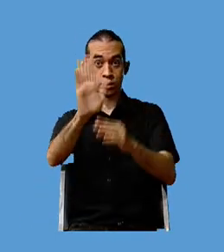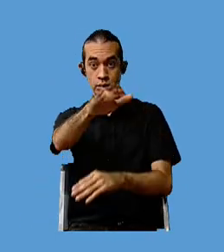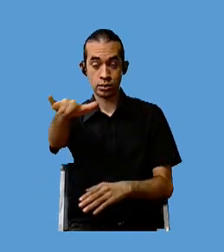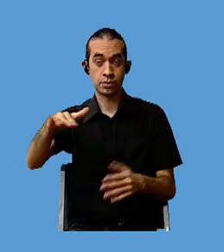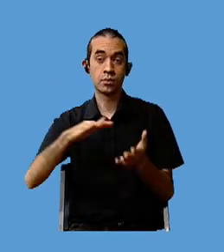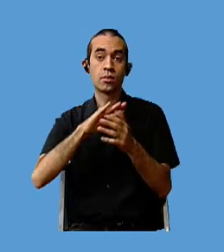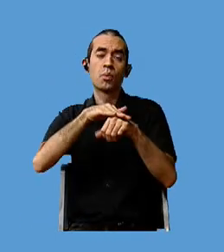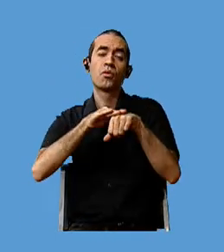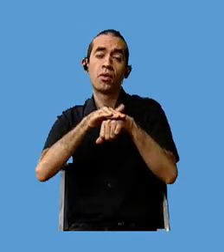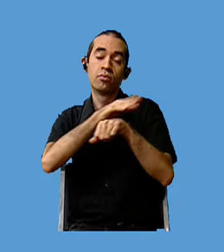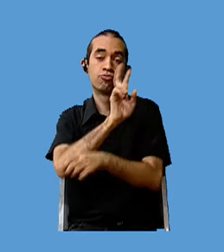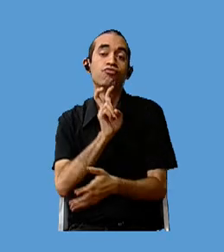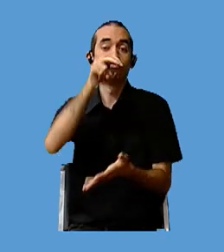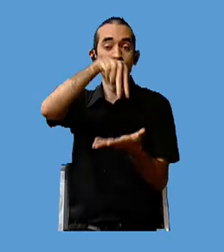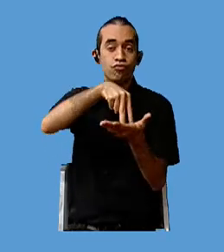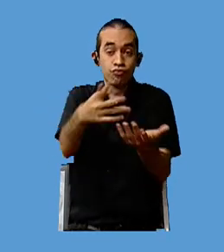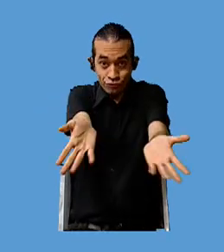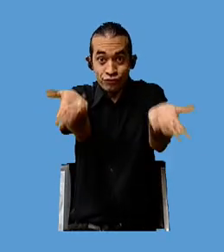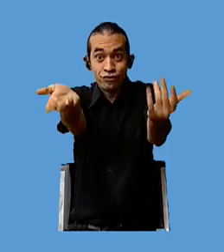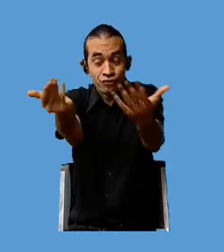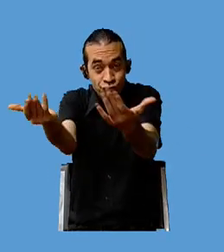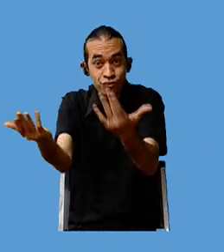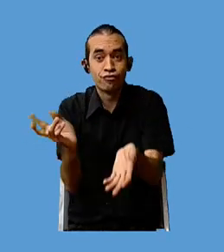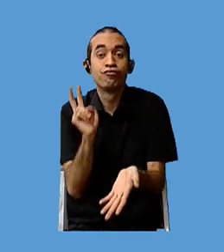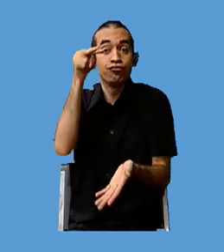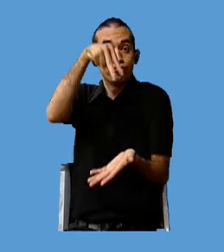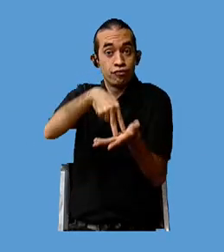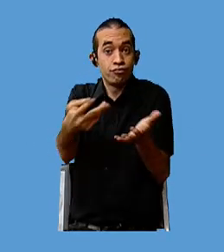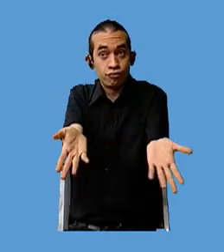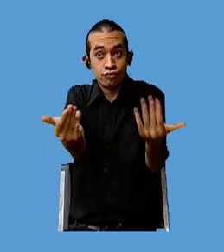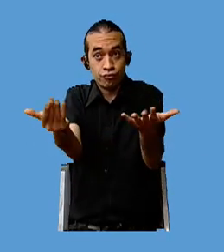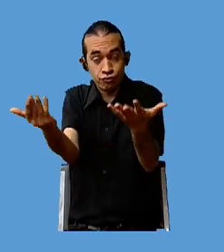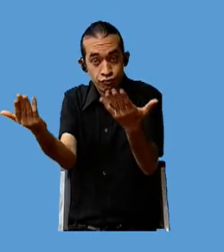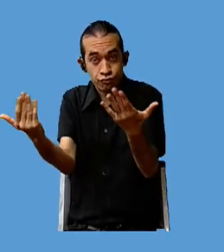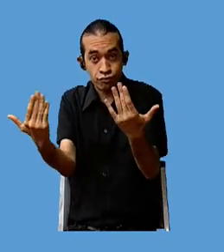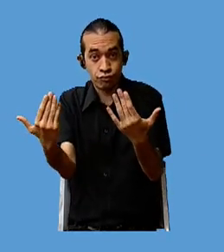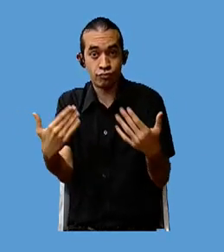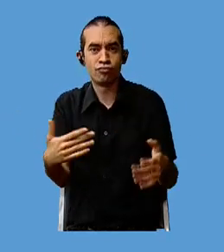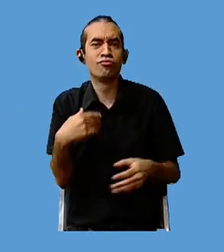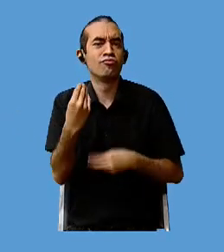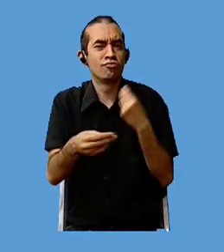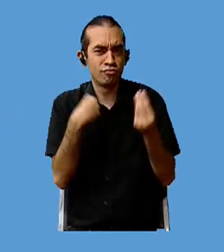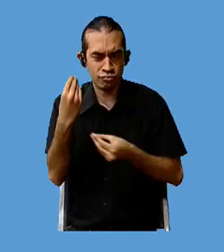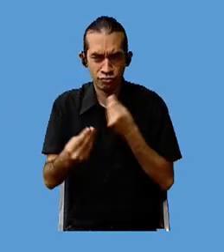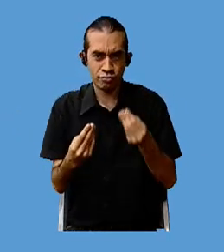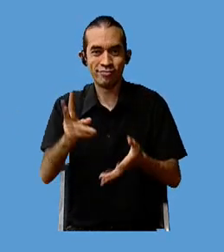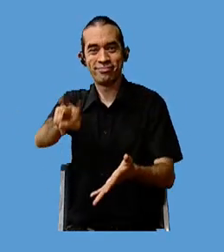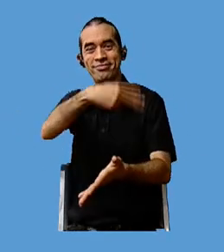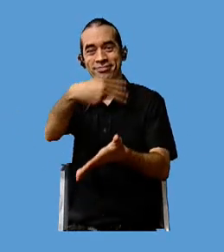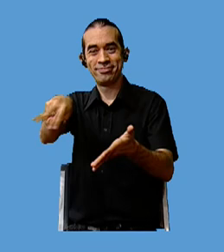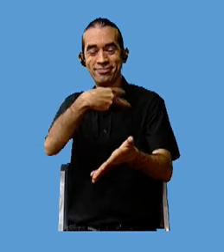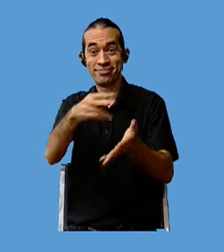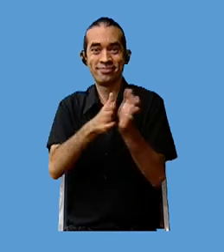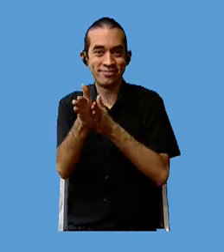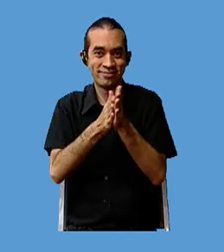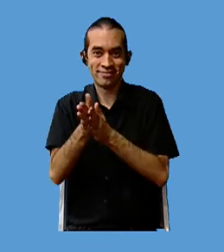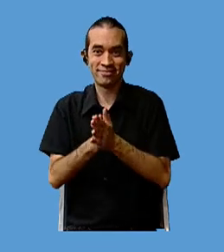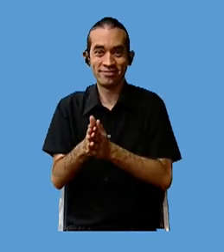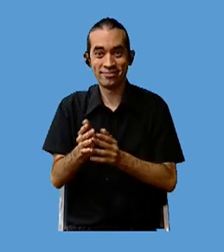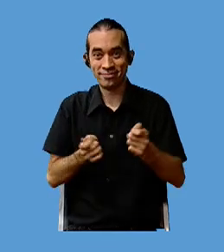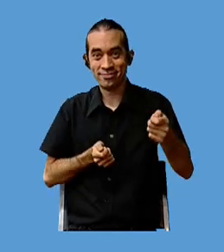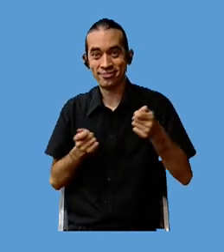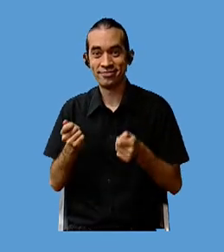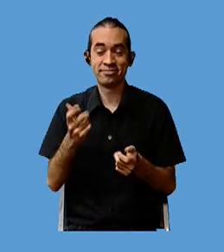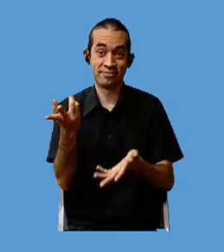please stand up. Everybody at home, please stand up. We are going to dance. Vamos a bailar, so